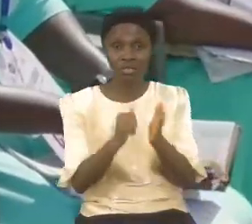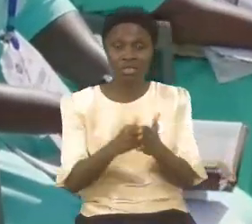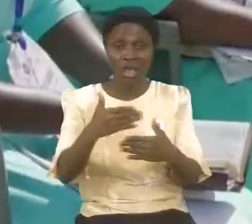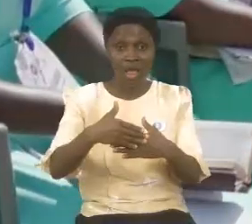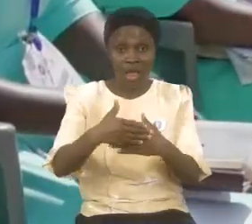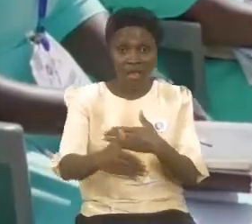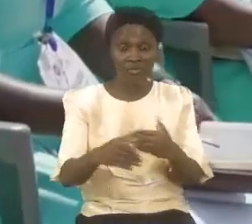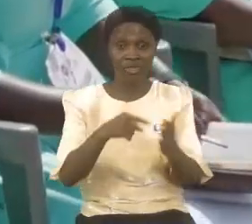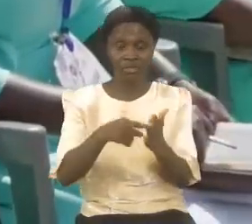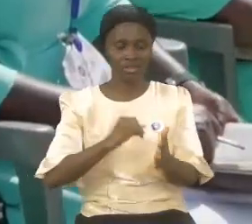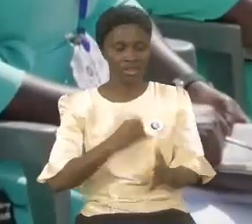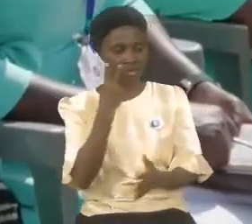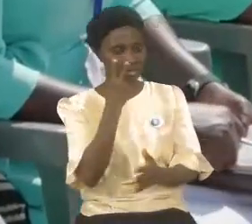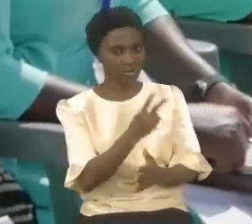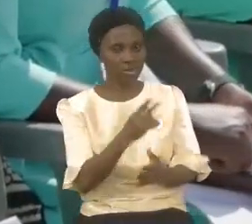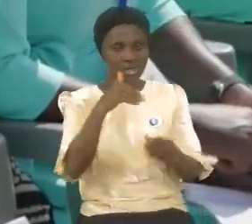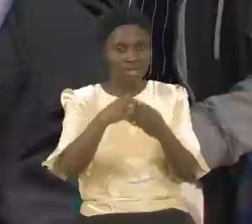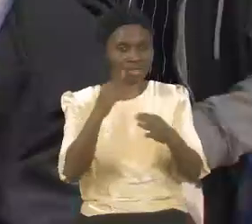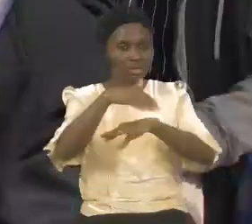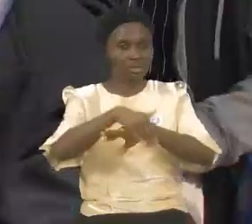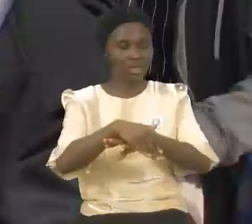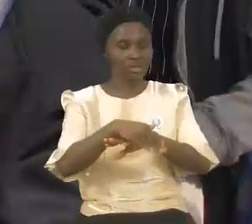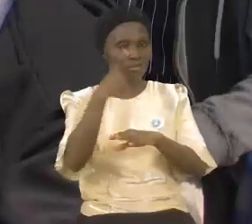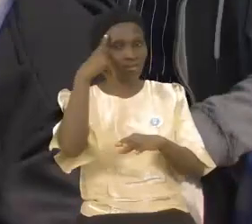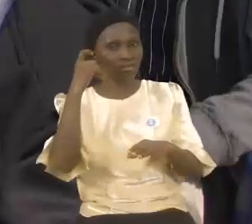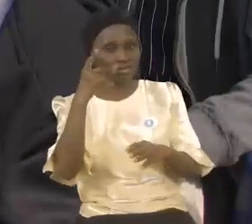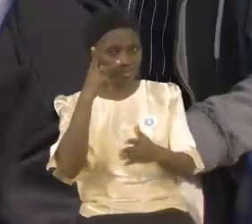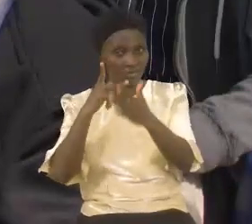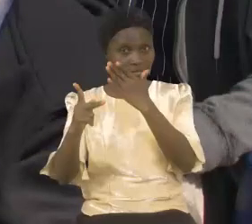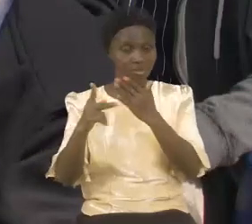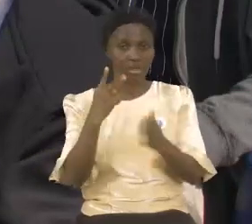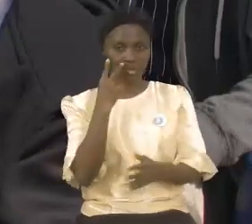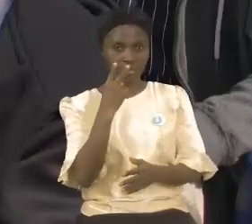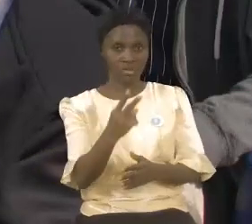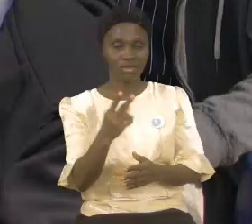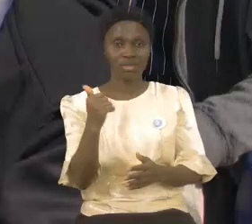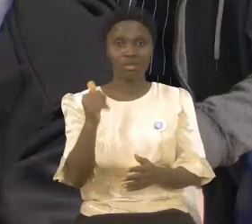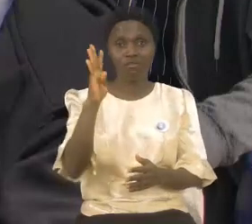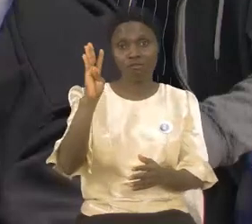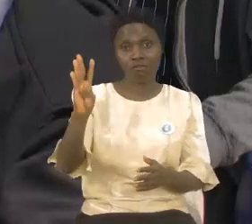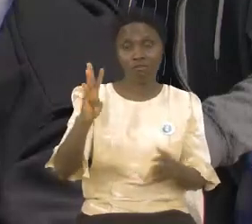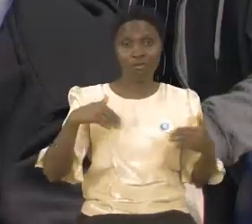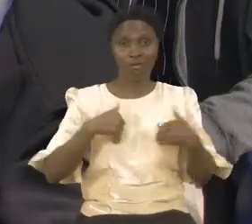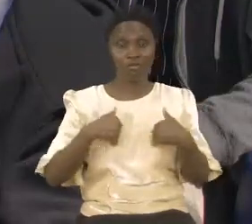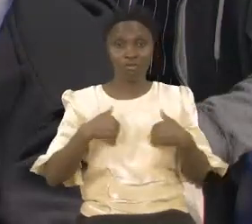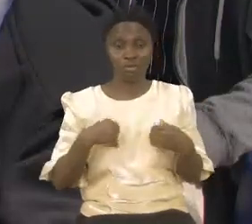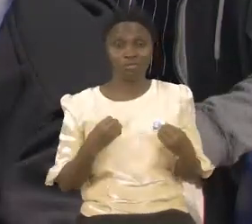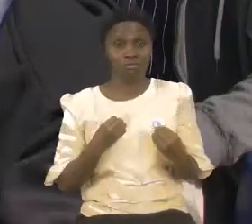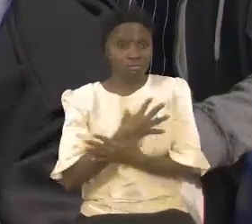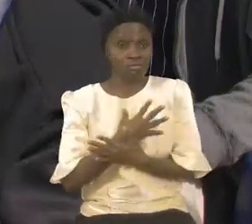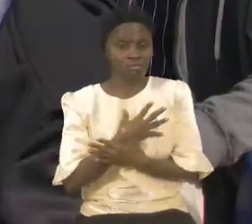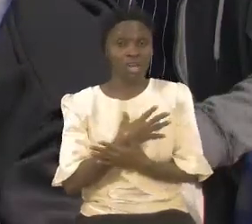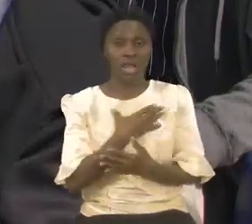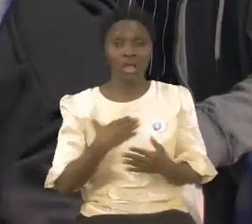this I saw in the night vision, and behold, a fourth beast, dreadful and